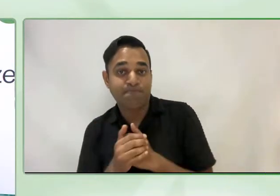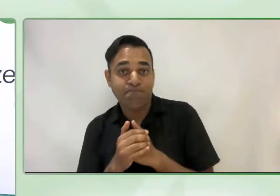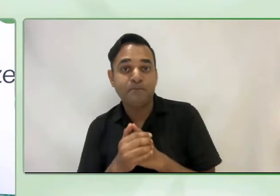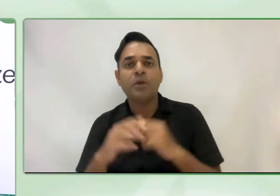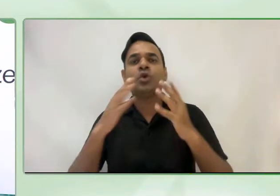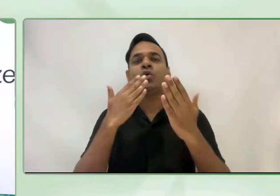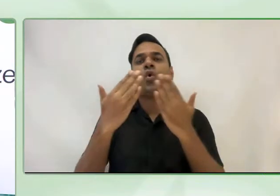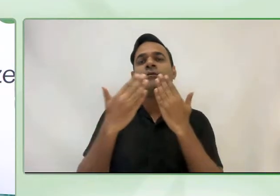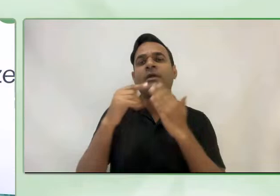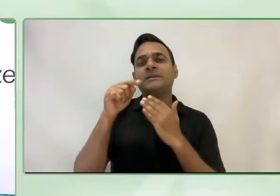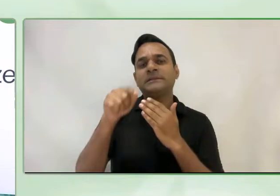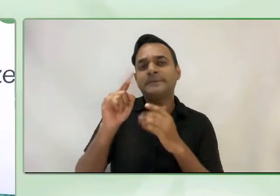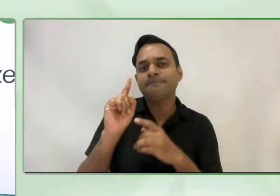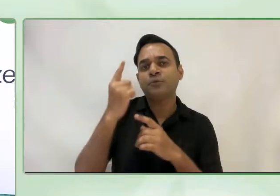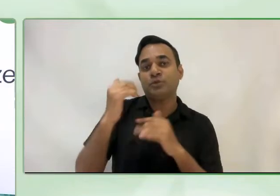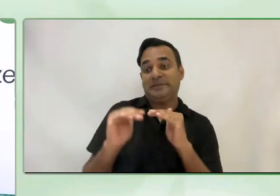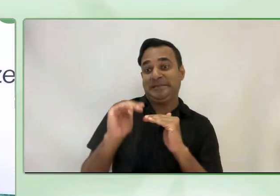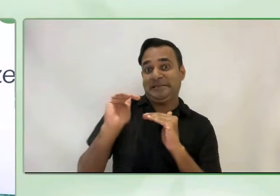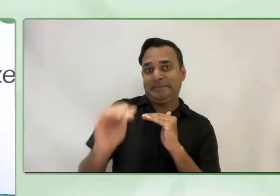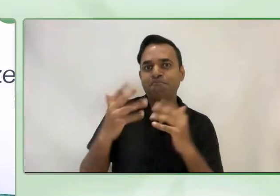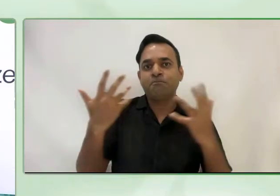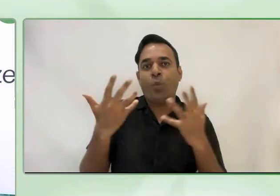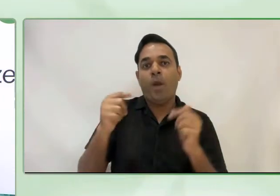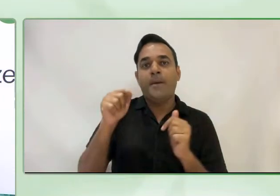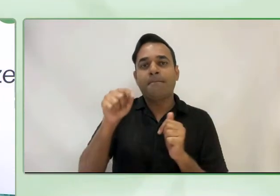The Discover Vienna program. So far, we